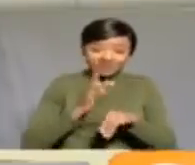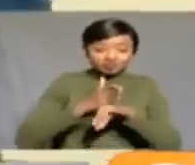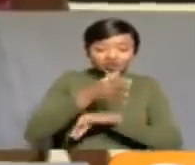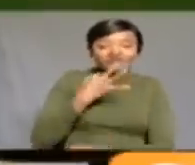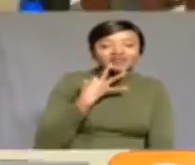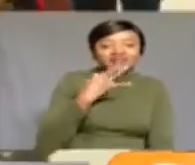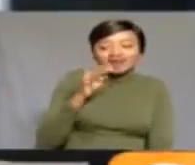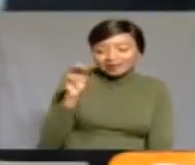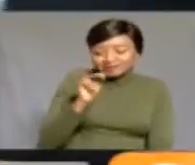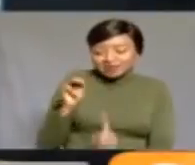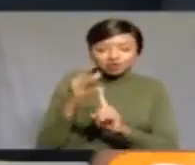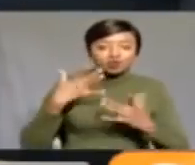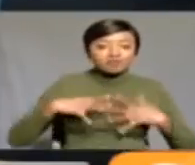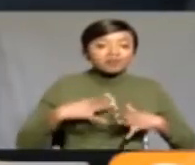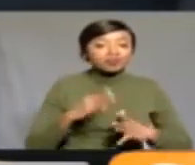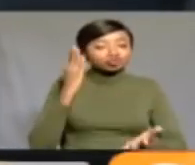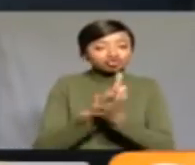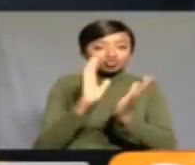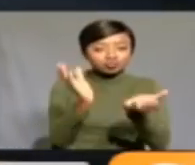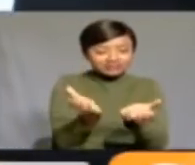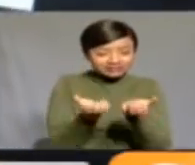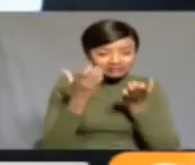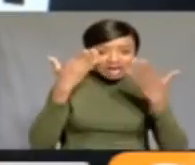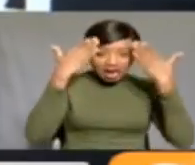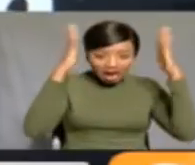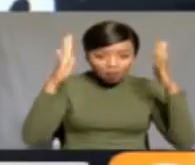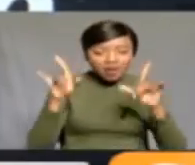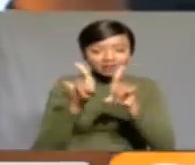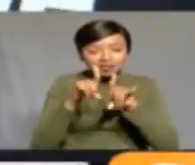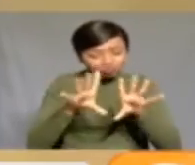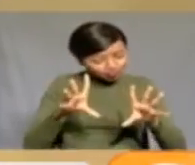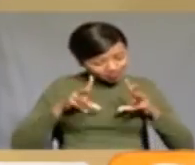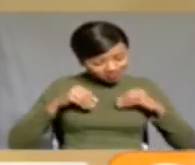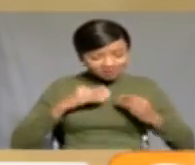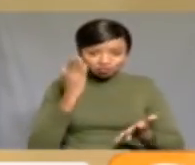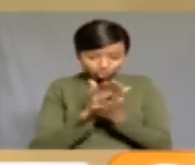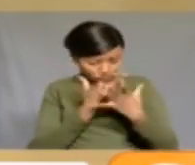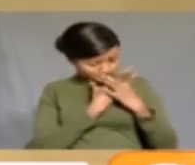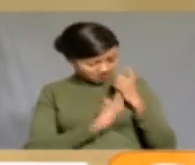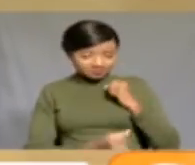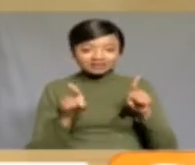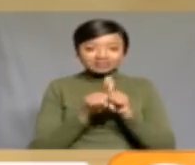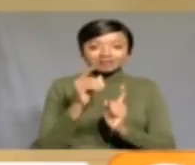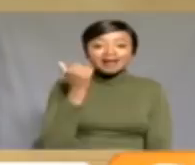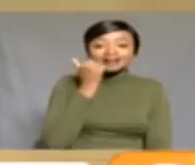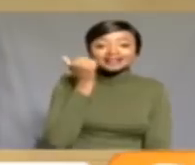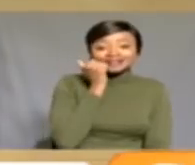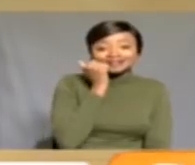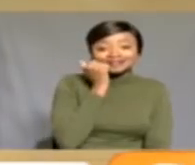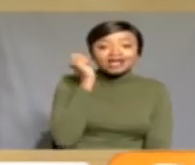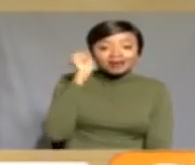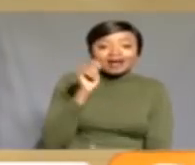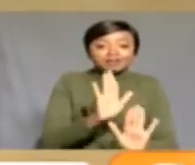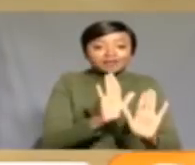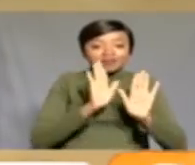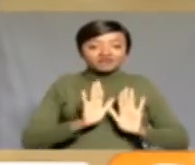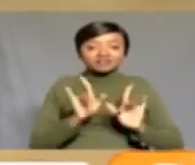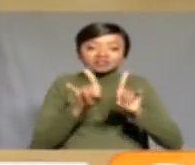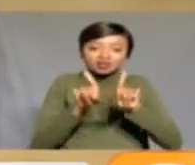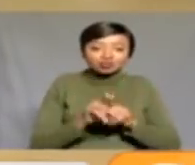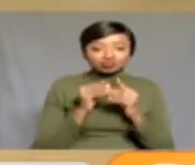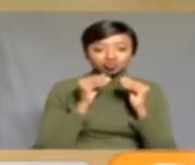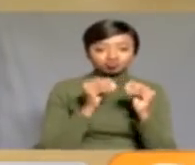million people worldwide, and there is need for awareness and acceptance of depression as a disease that can be prevented and treated.